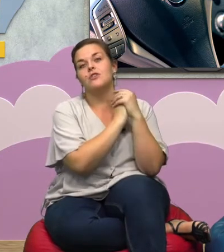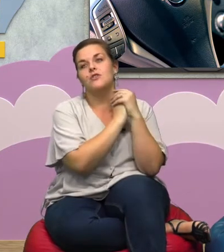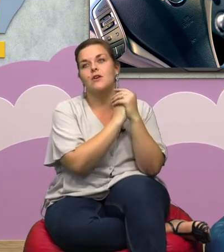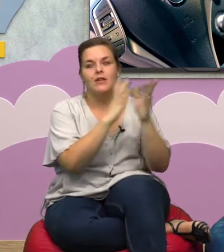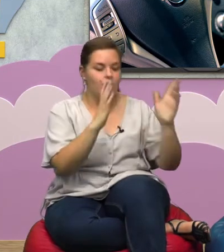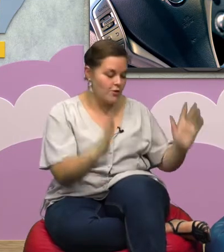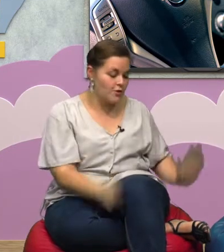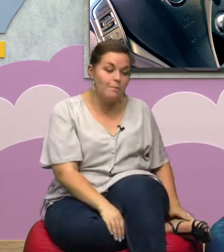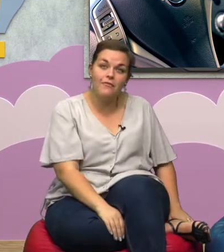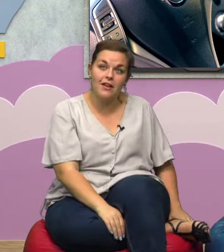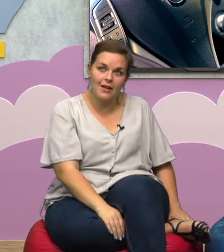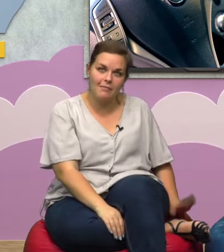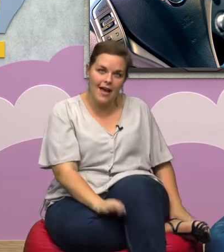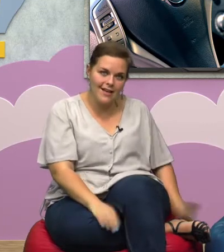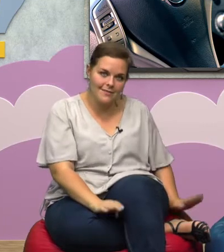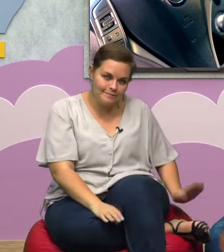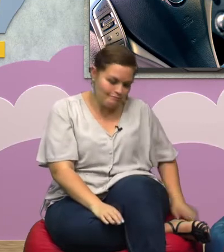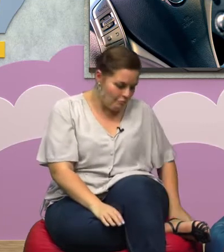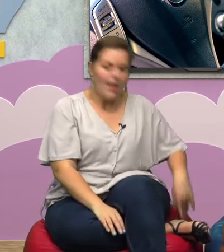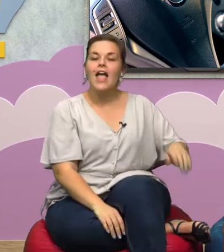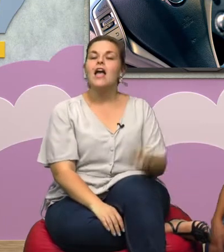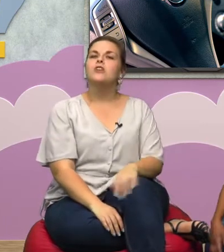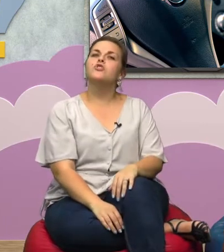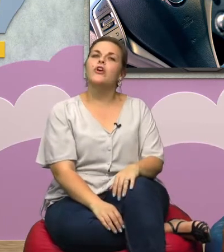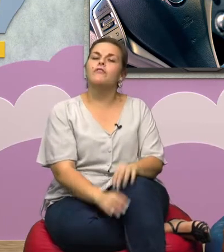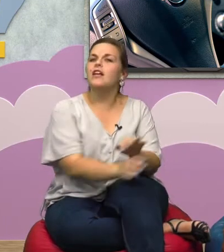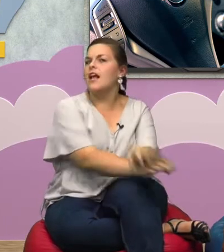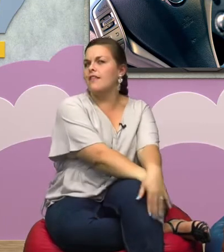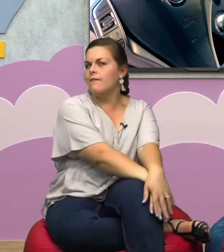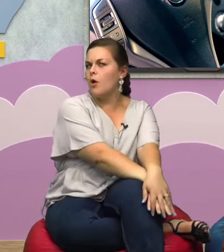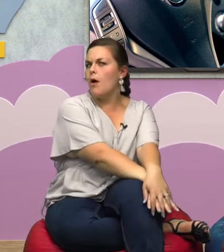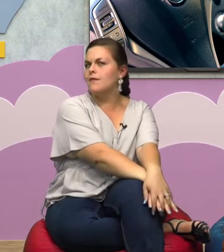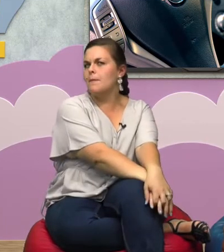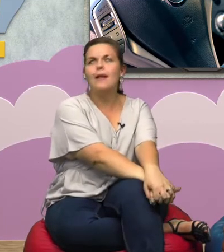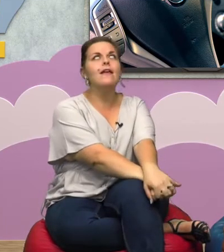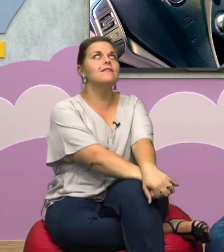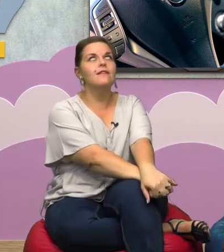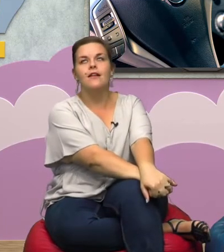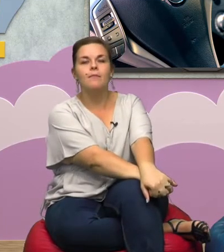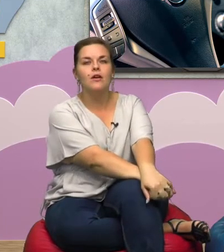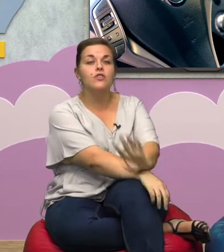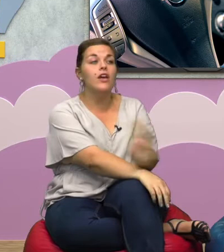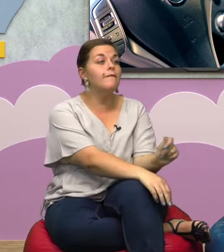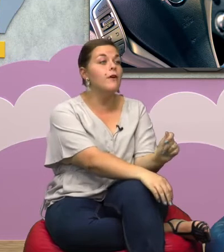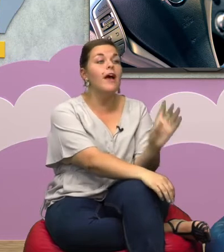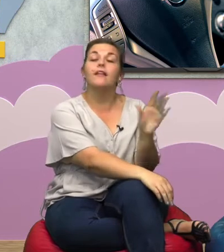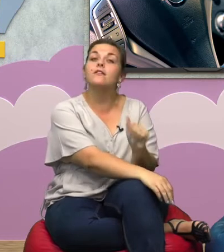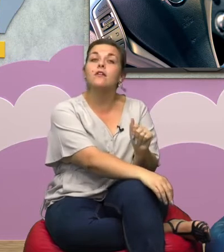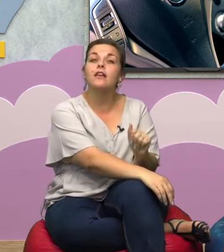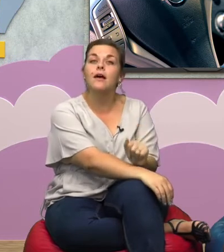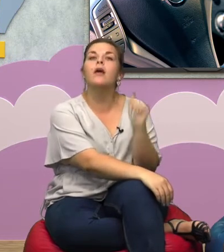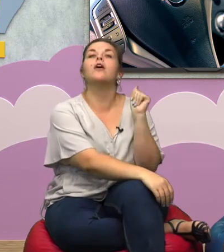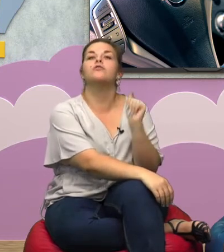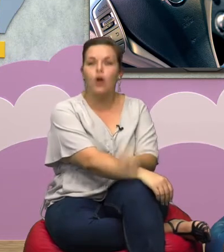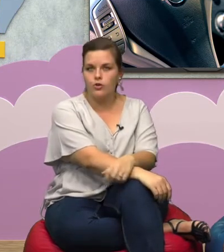Innovation so much for our super fun beanbags. So if you need anything for your party, please send an email to info at geeks